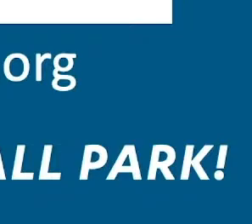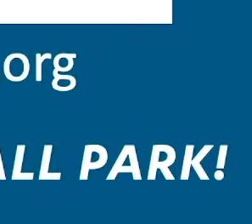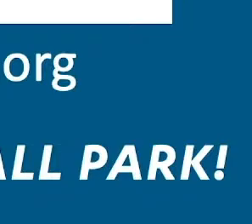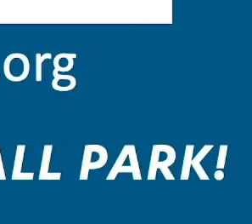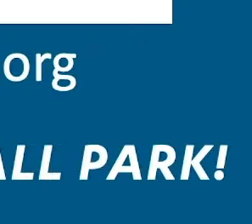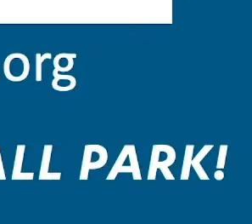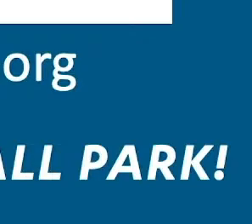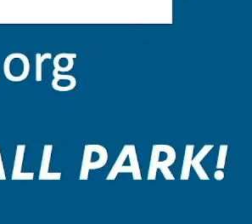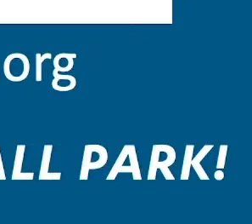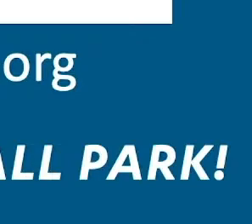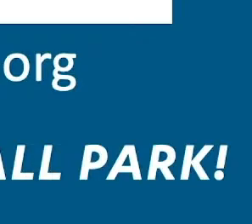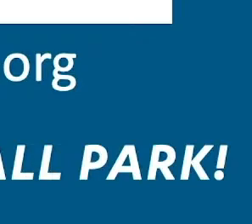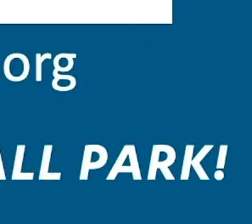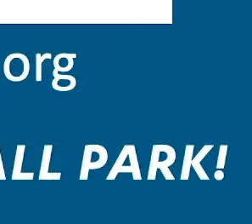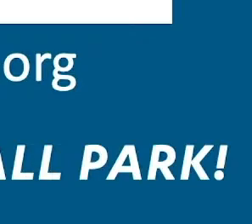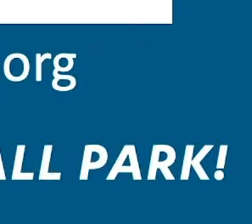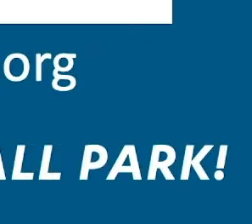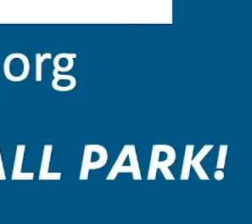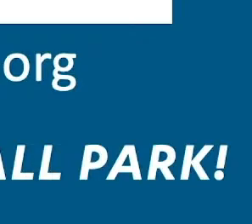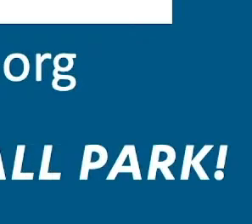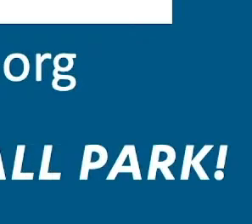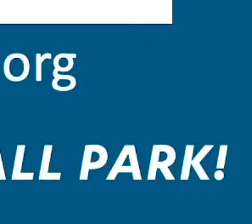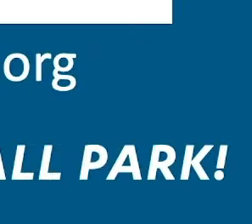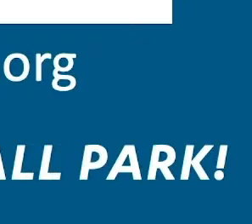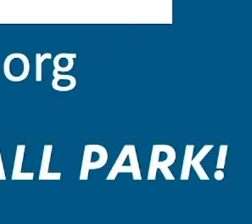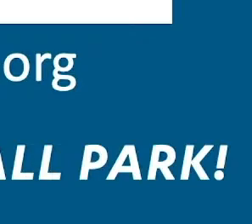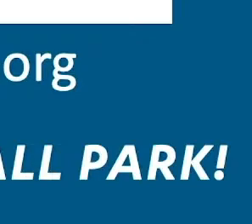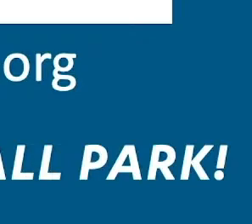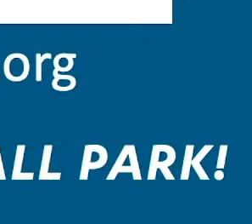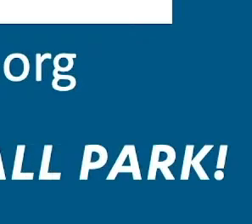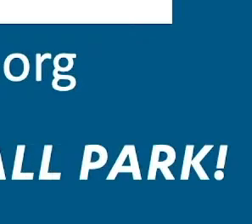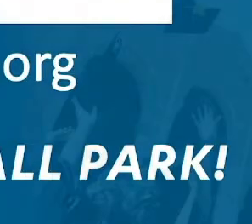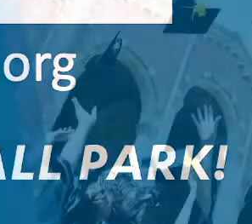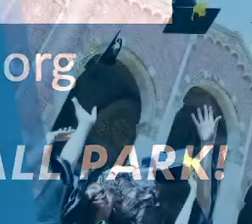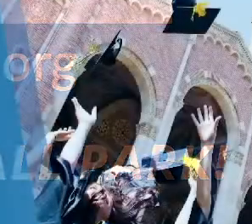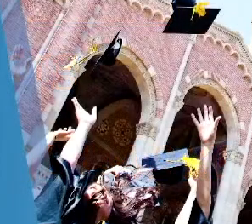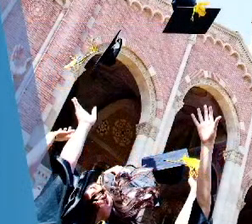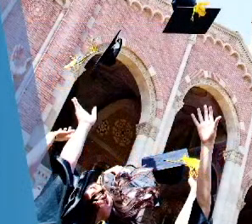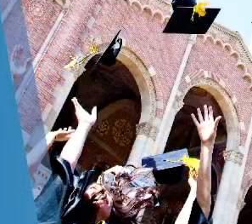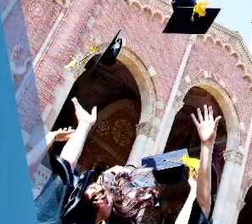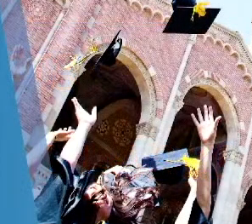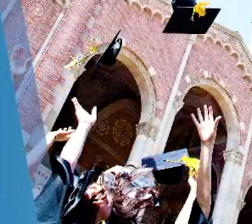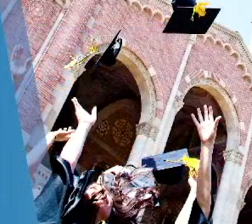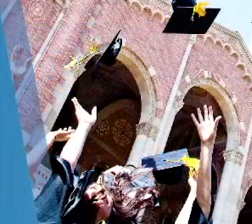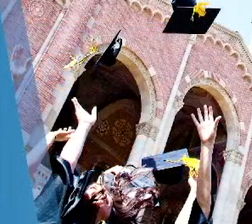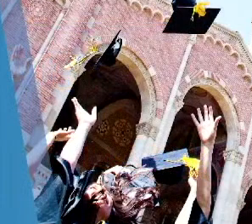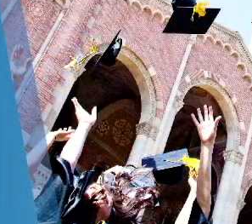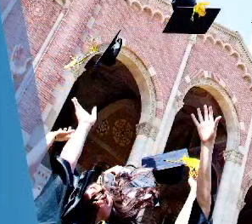Thank you.